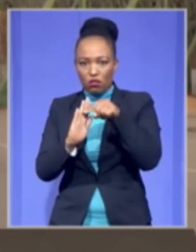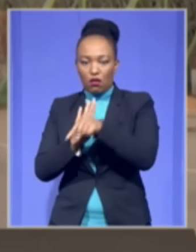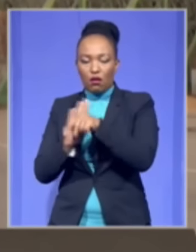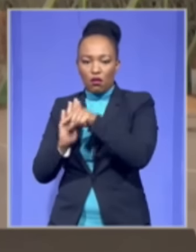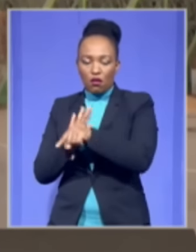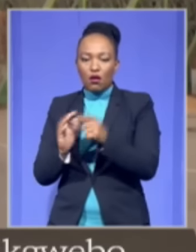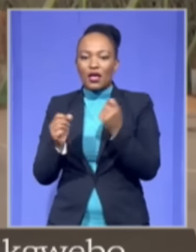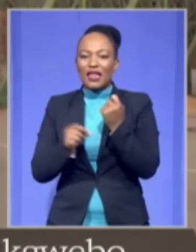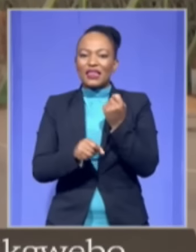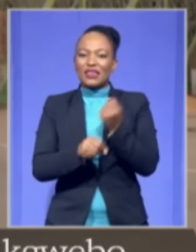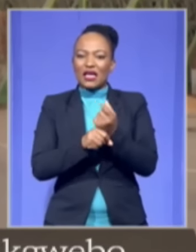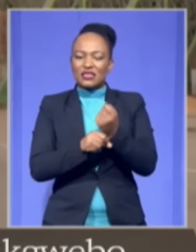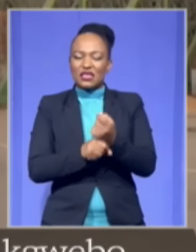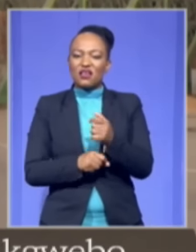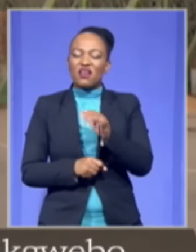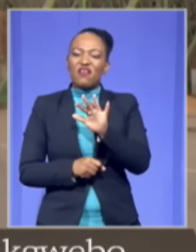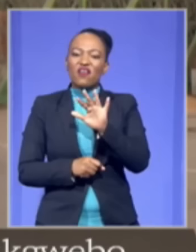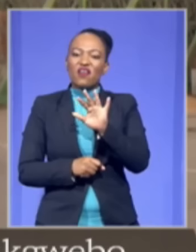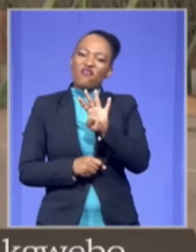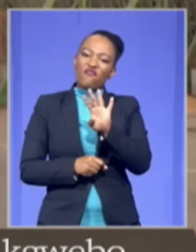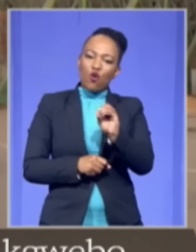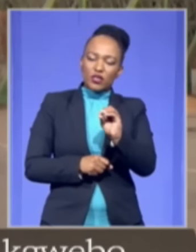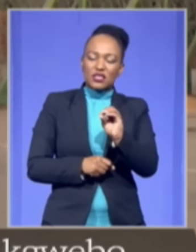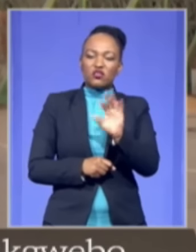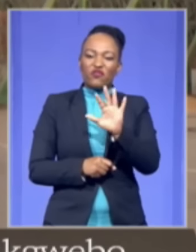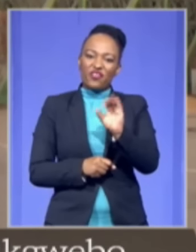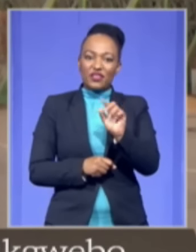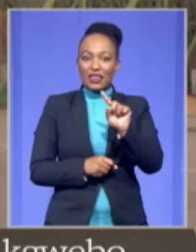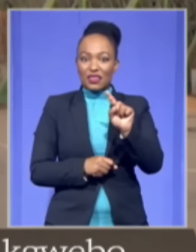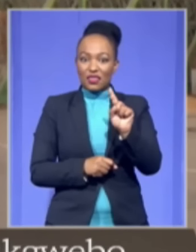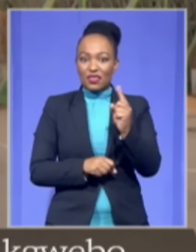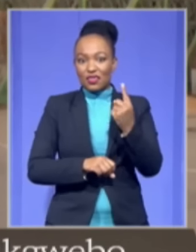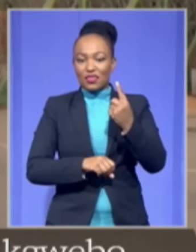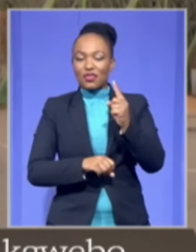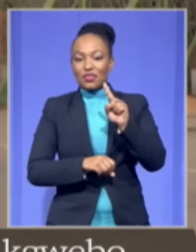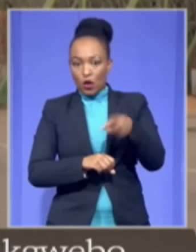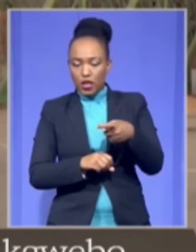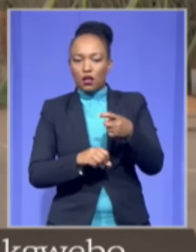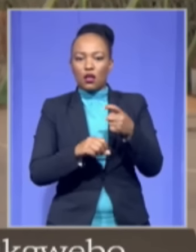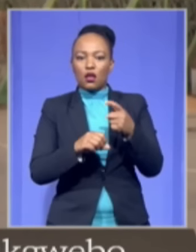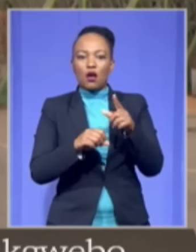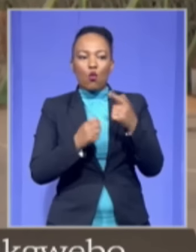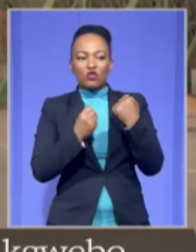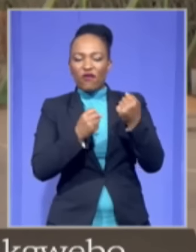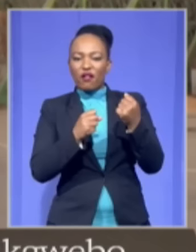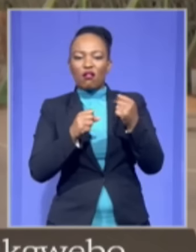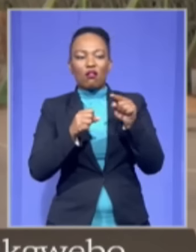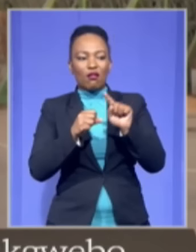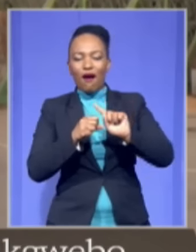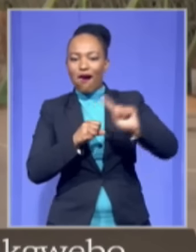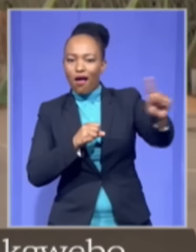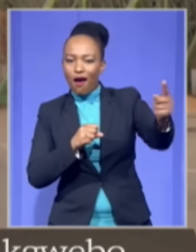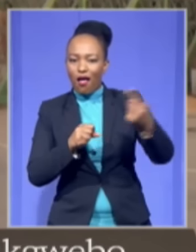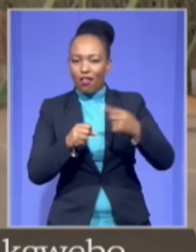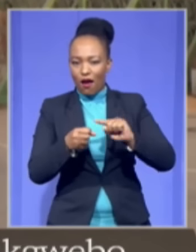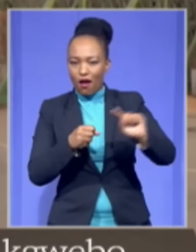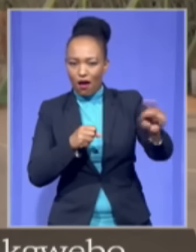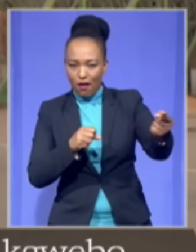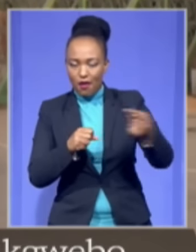is making more than 50 to 40,000 a day because they're traveling a lot every day to come this side. We got the